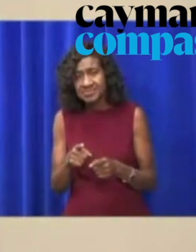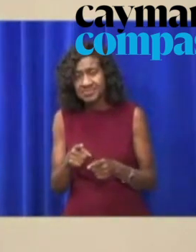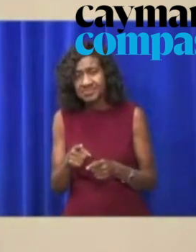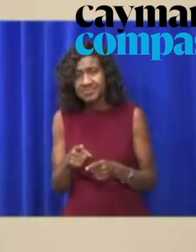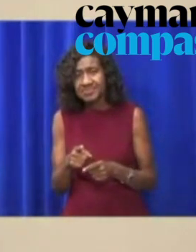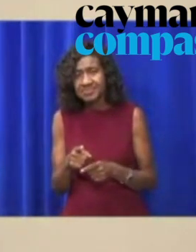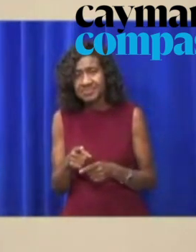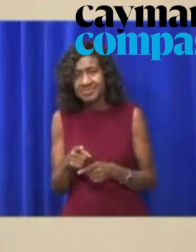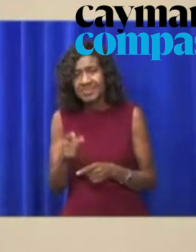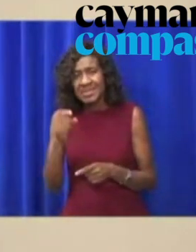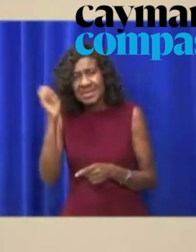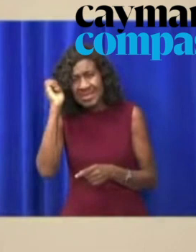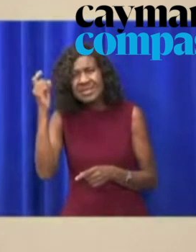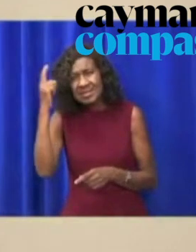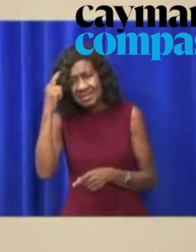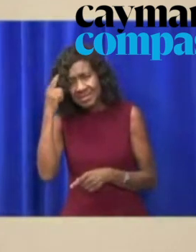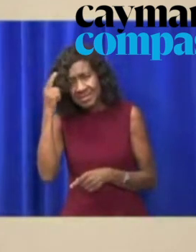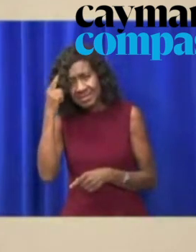these matters, that